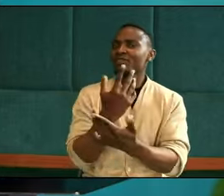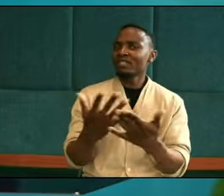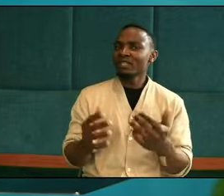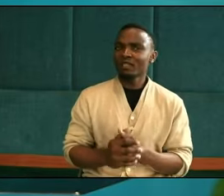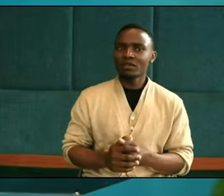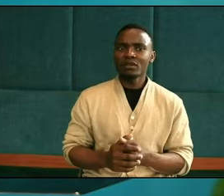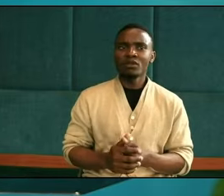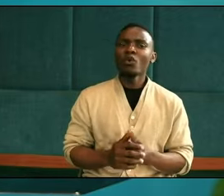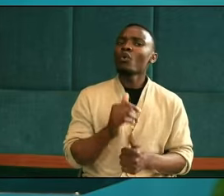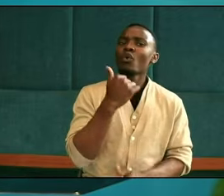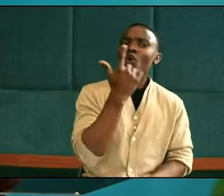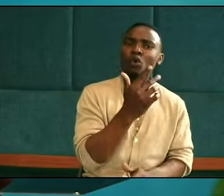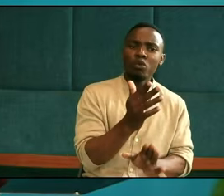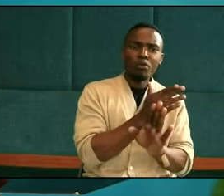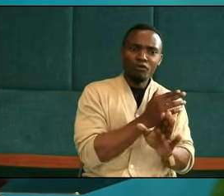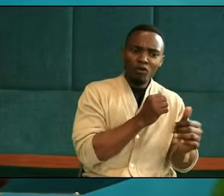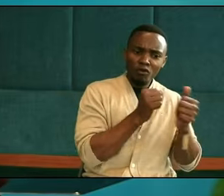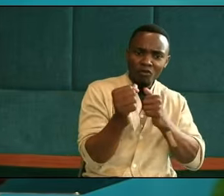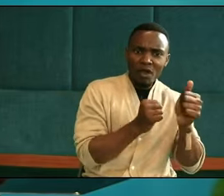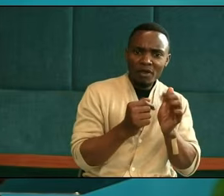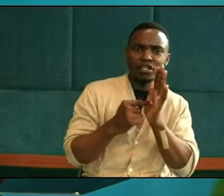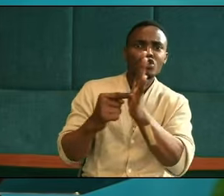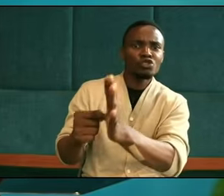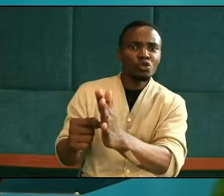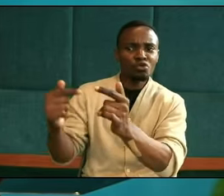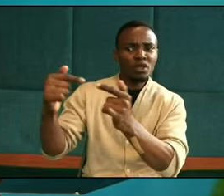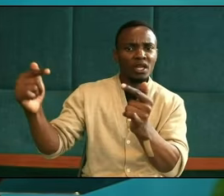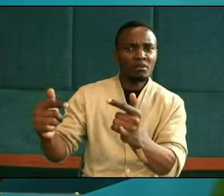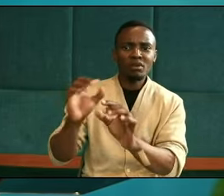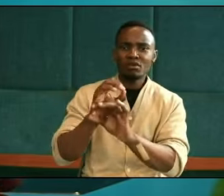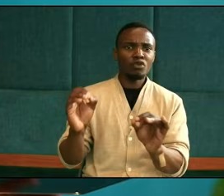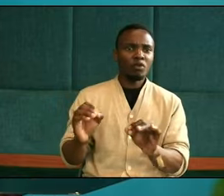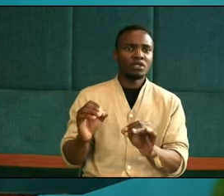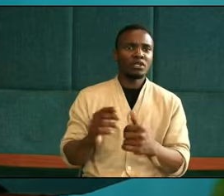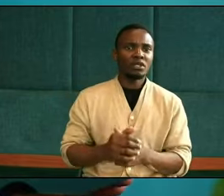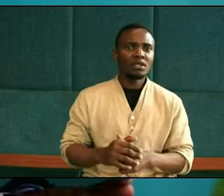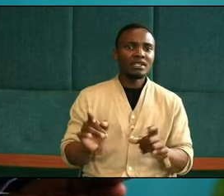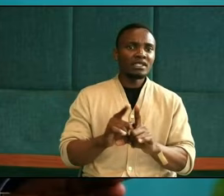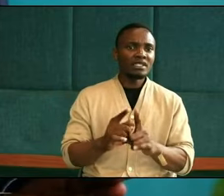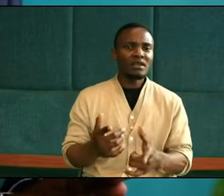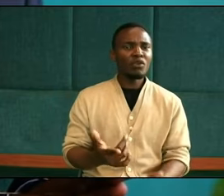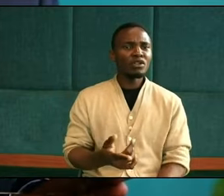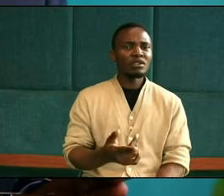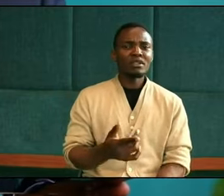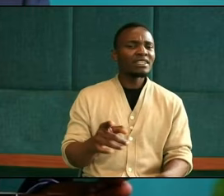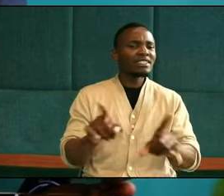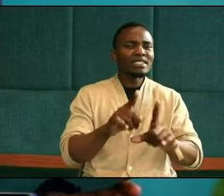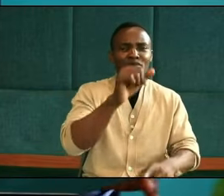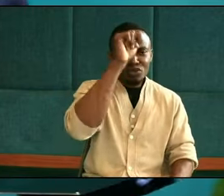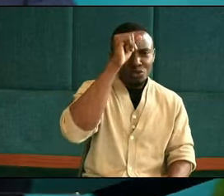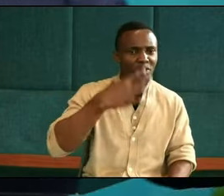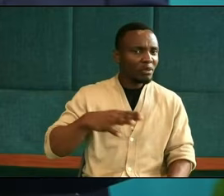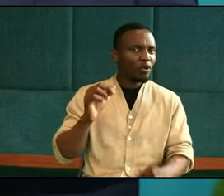and shows himself up to the enemy, no one does that. Not even the most foolish fool